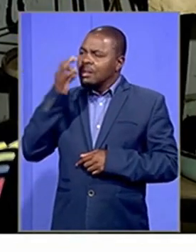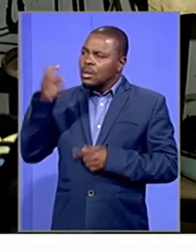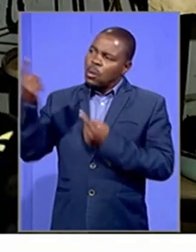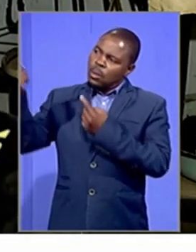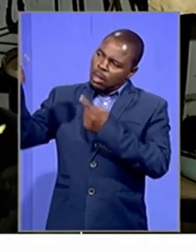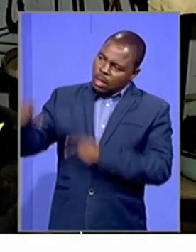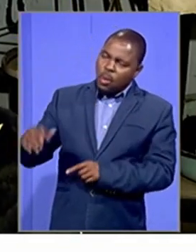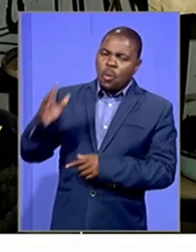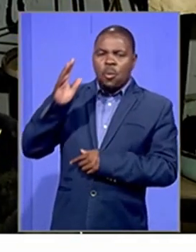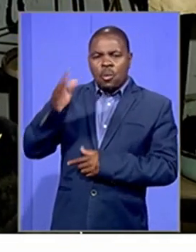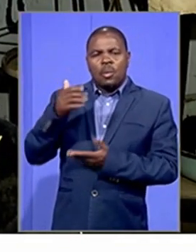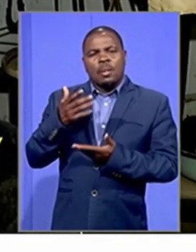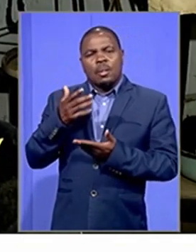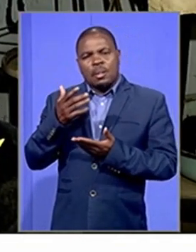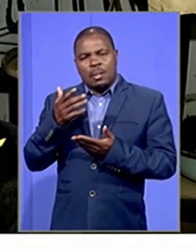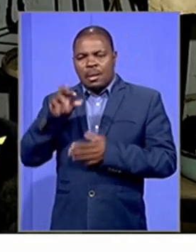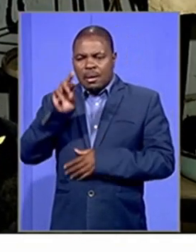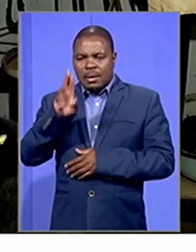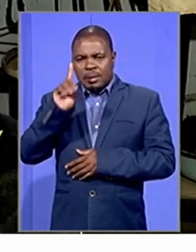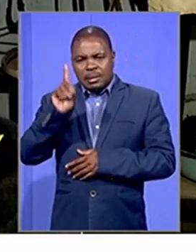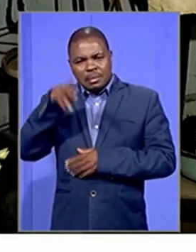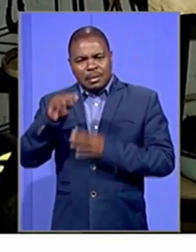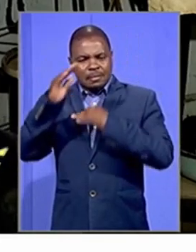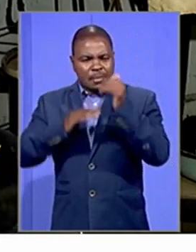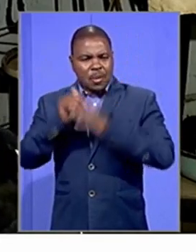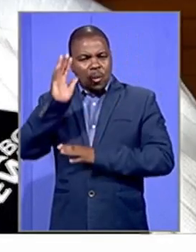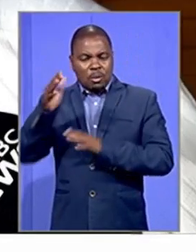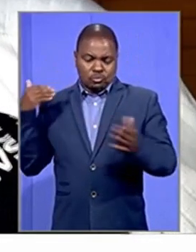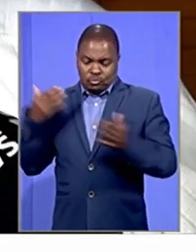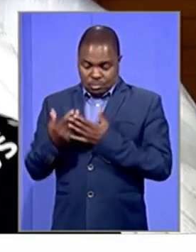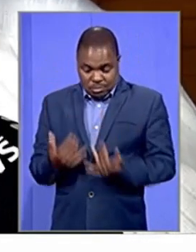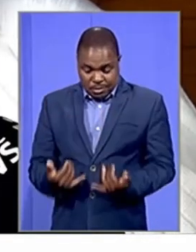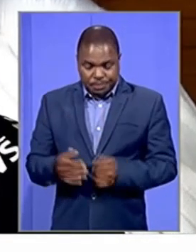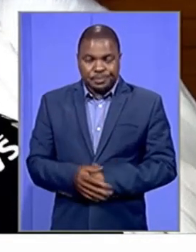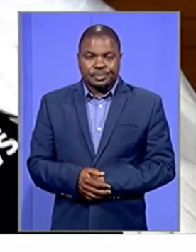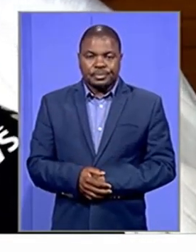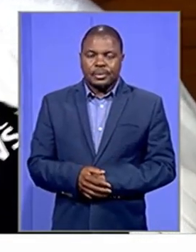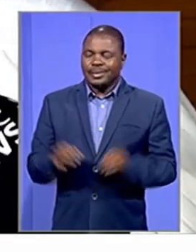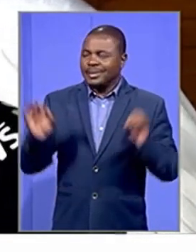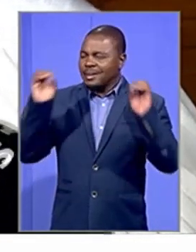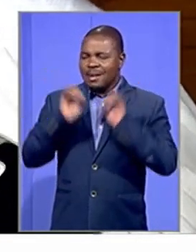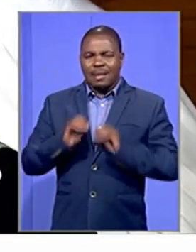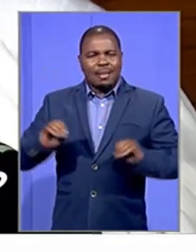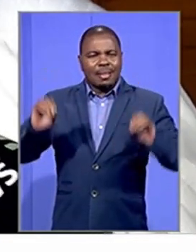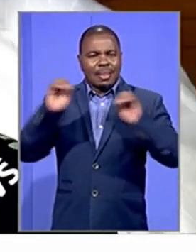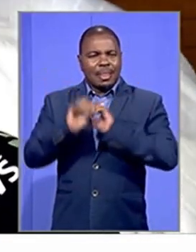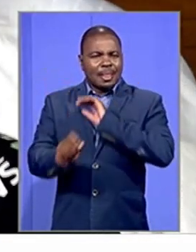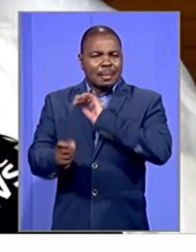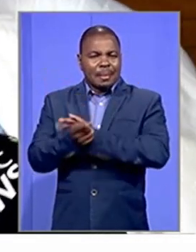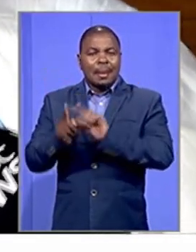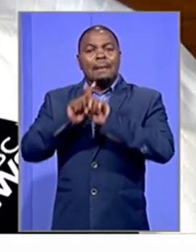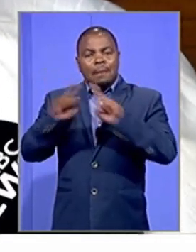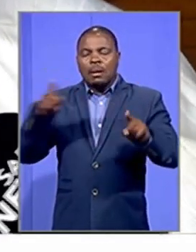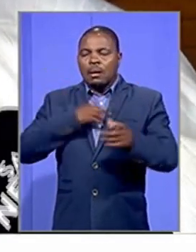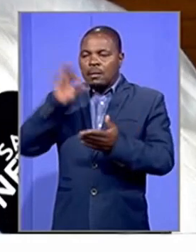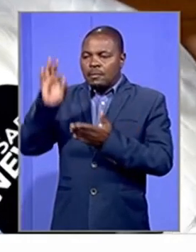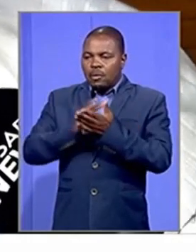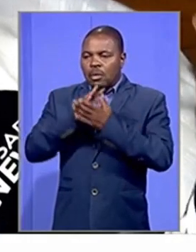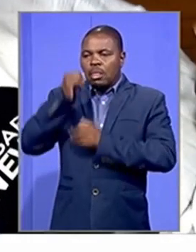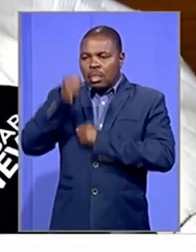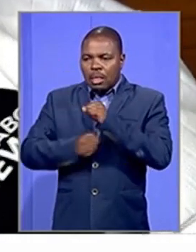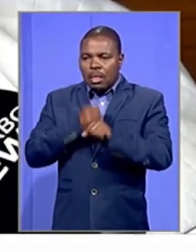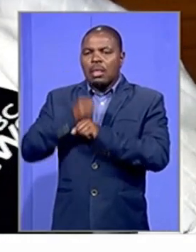batla re ira bo DRDP le bonong. A gona se tsirega. Mara bouta jara le jara